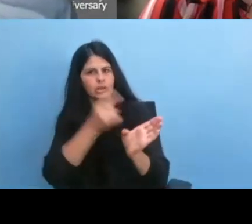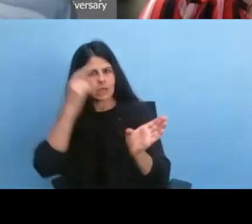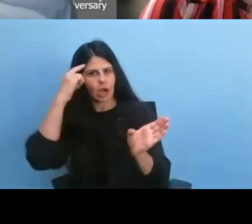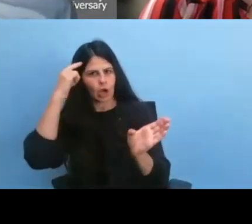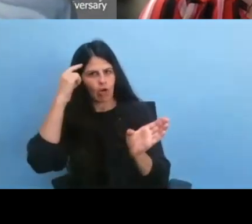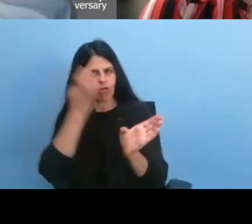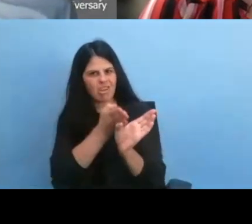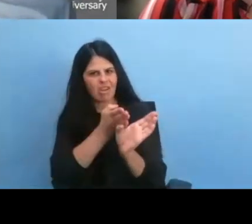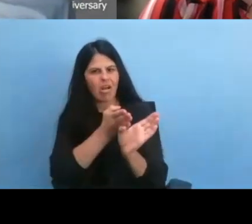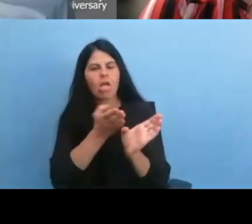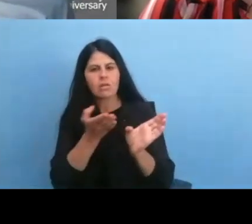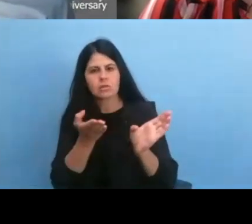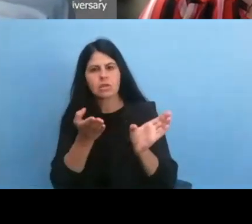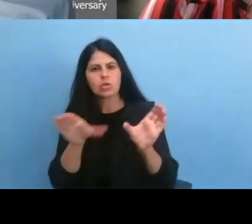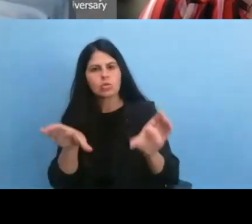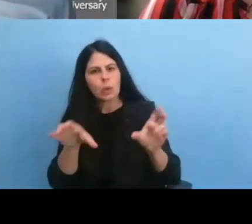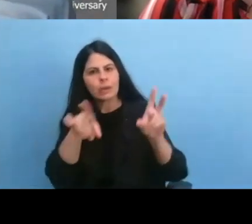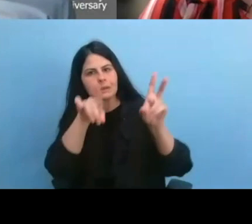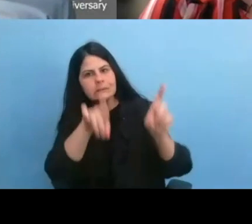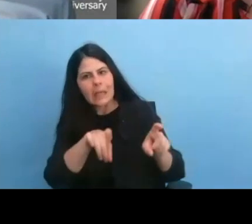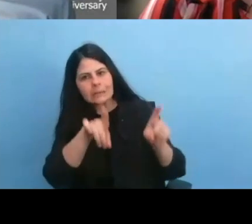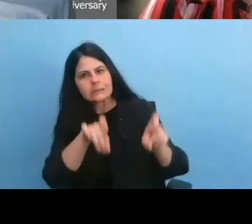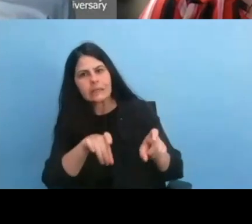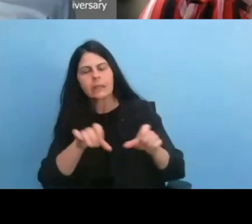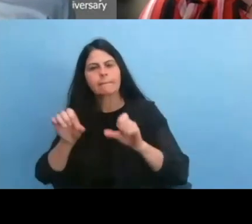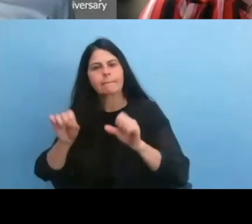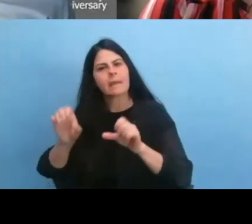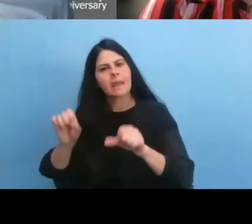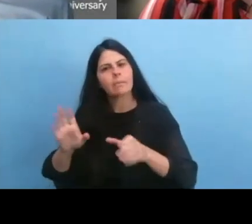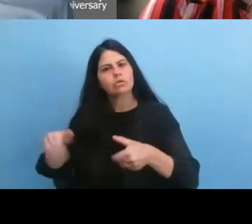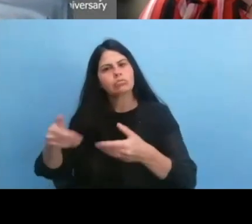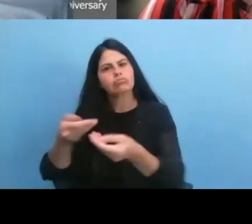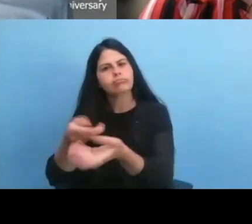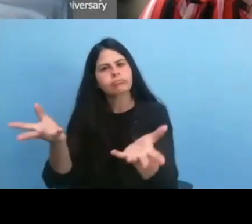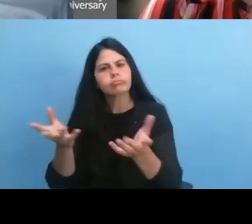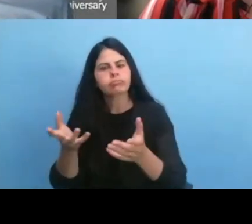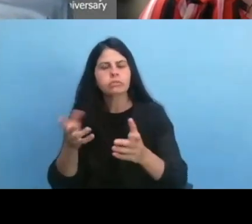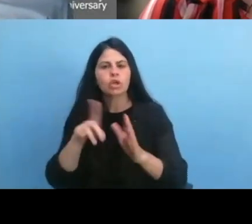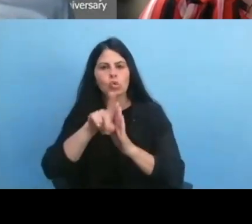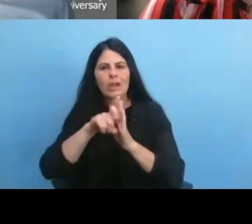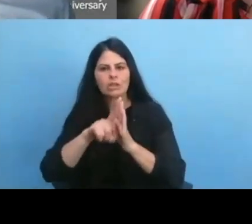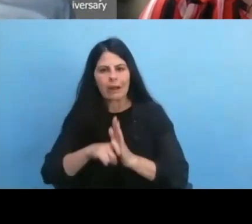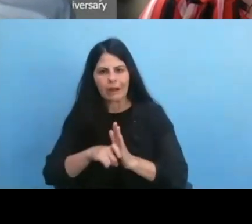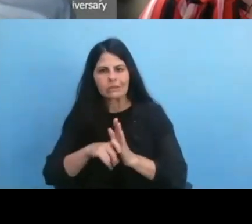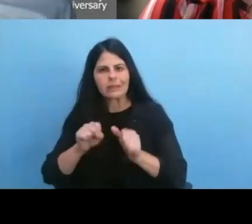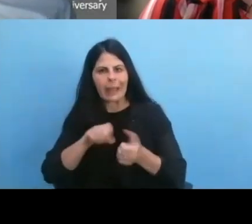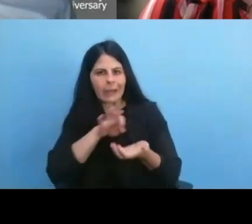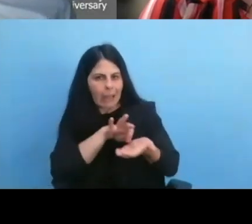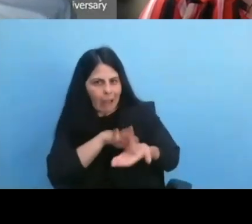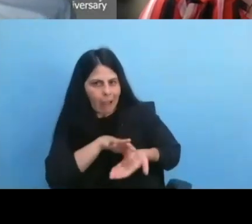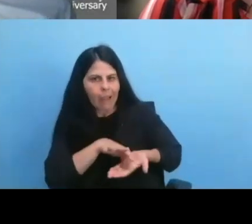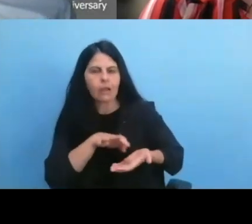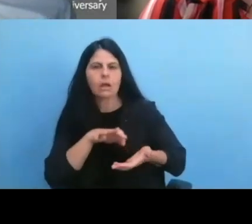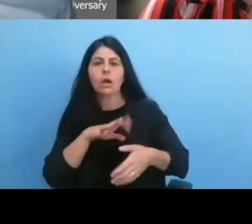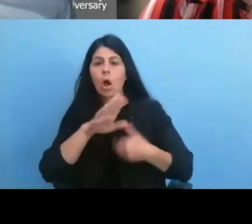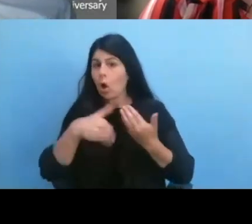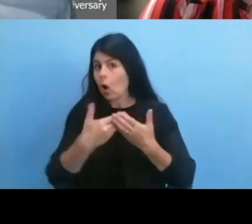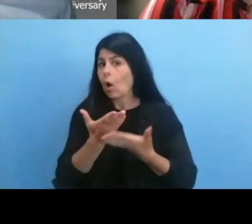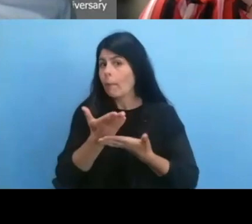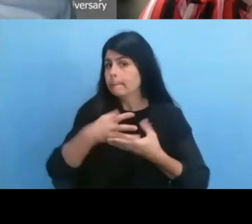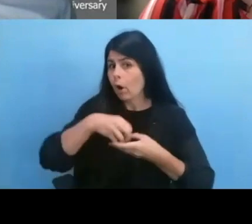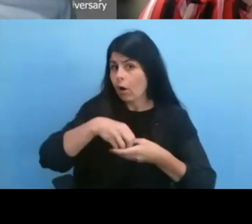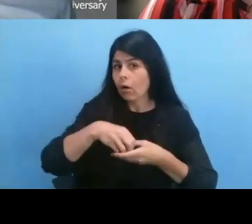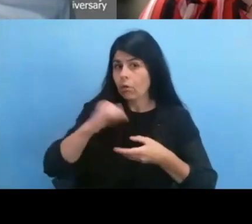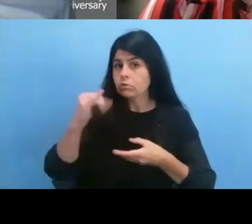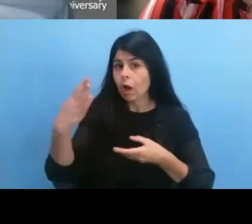testing and being able to administer questionnaires and stuff like that and score those. What, okay, those are all parts of the job, but they're